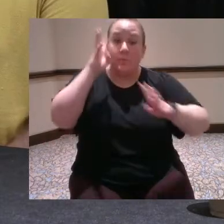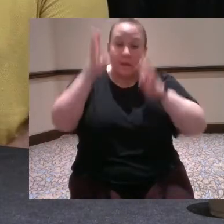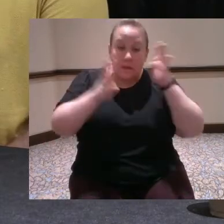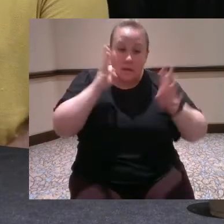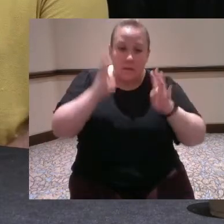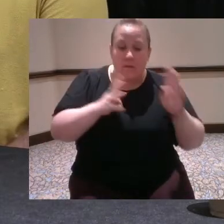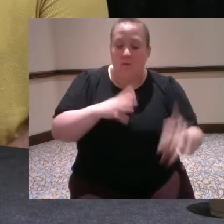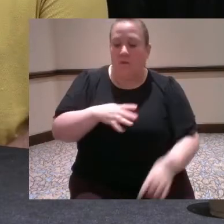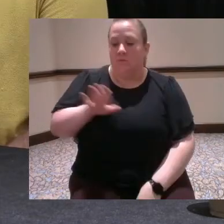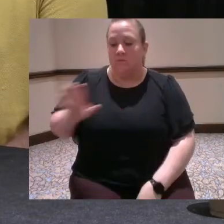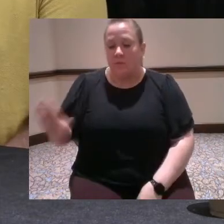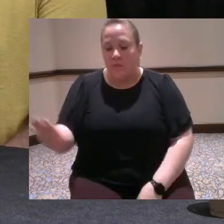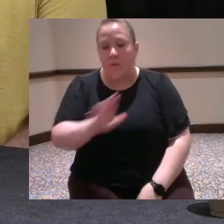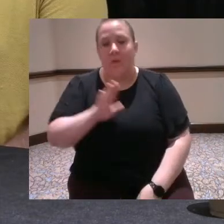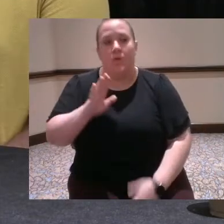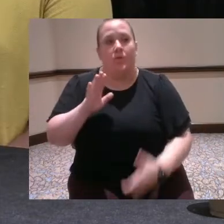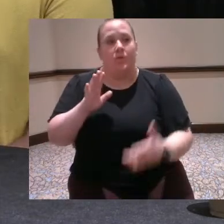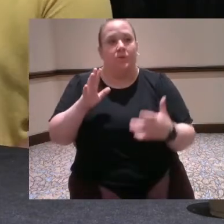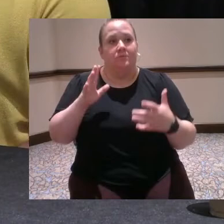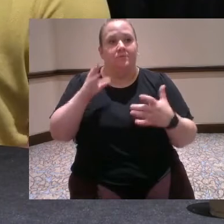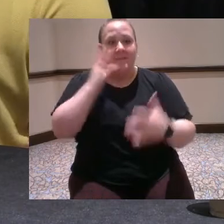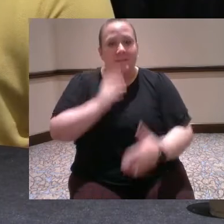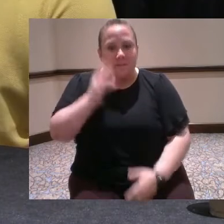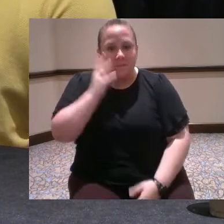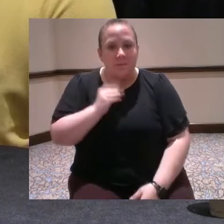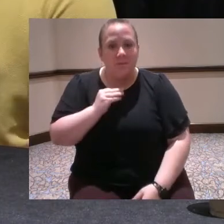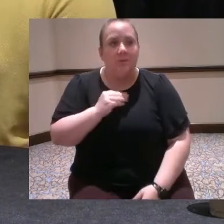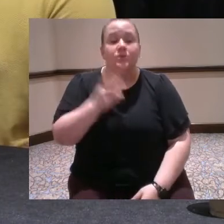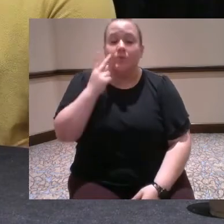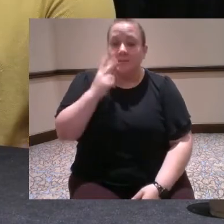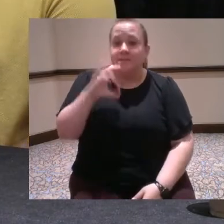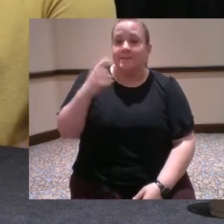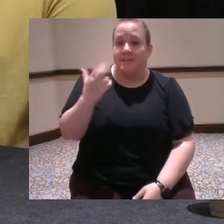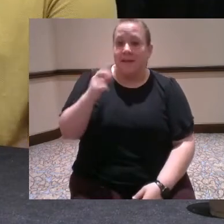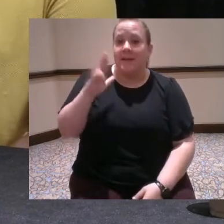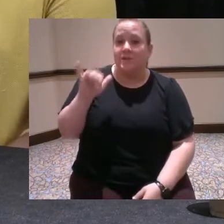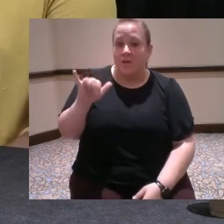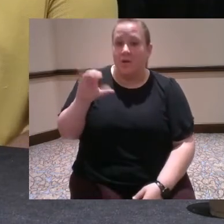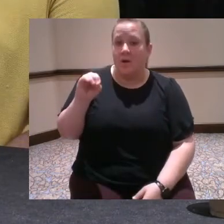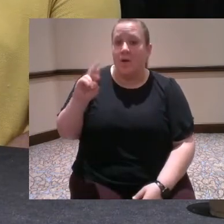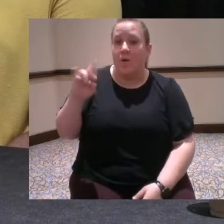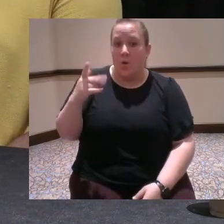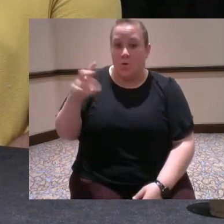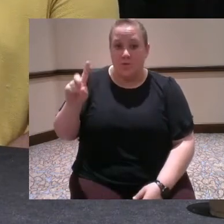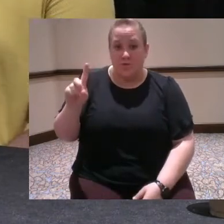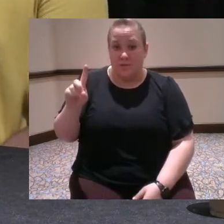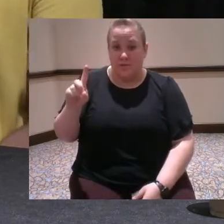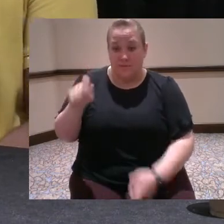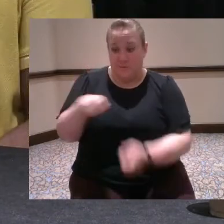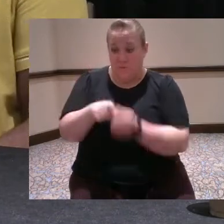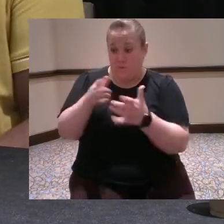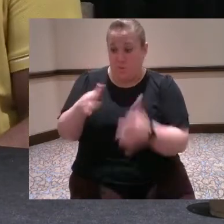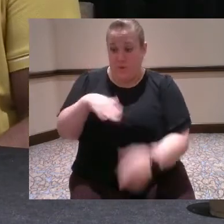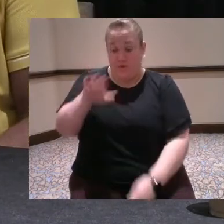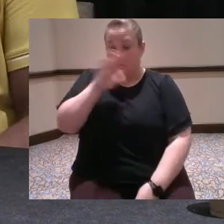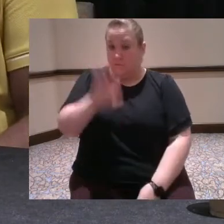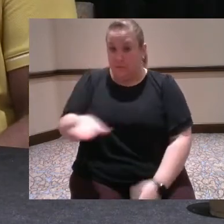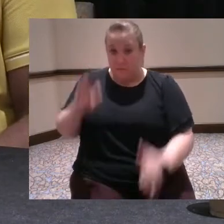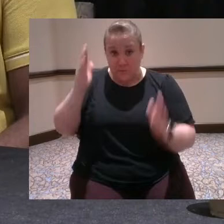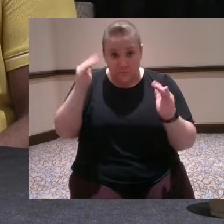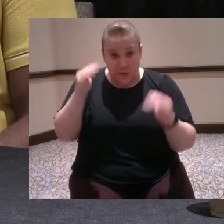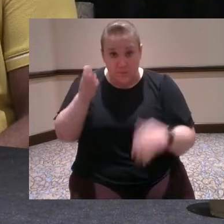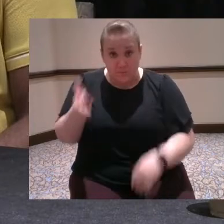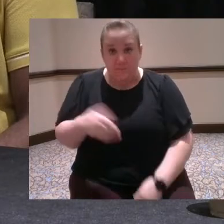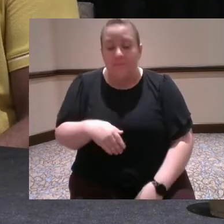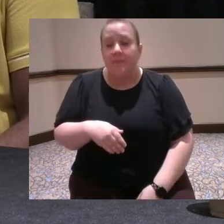their experiences in which, you know, you'll see the cherry orchard in a way you never expected to see. So I